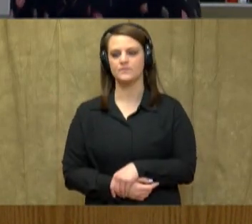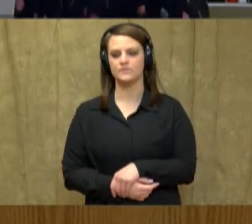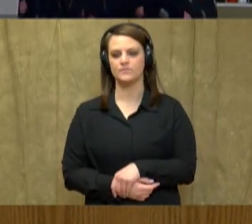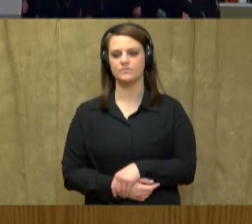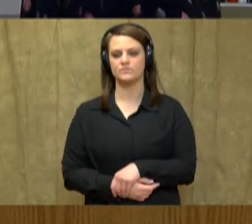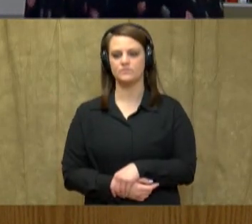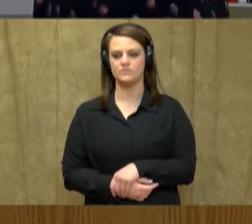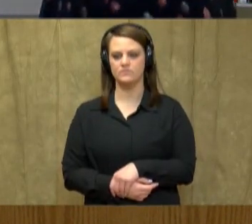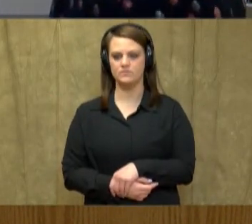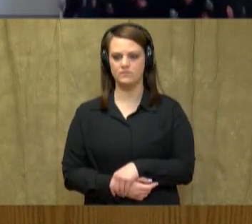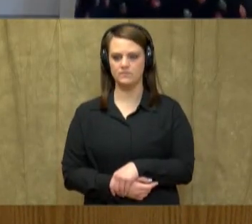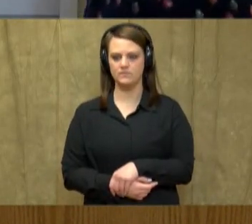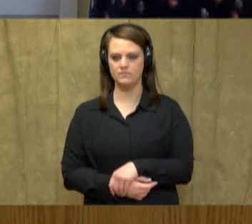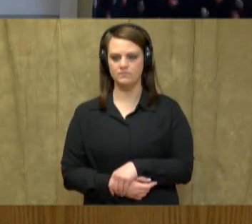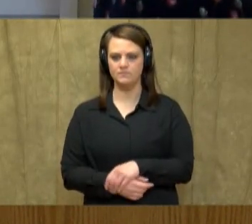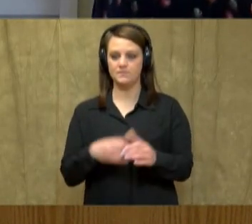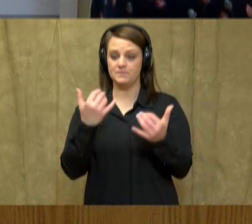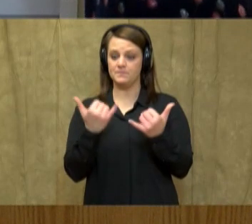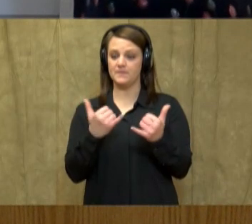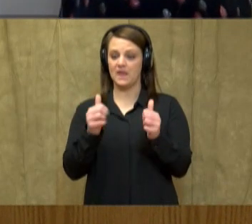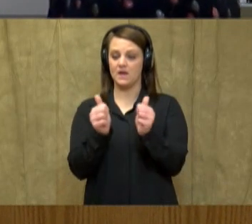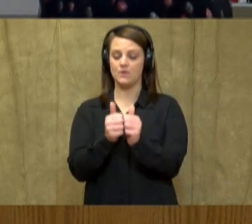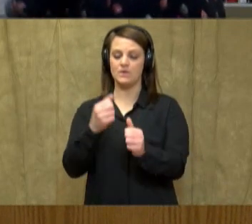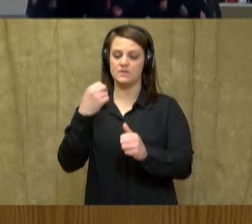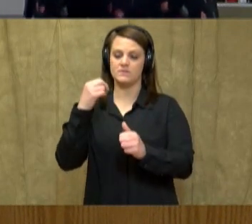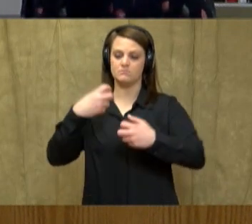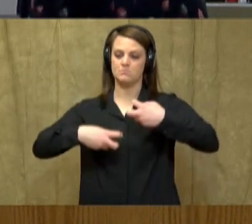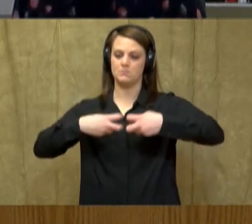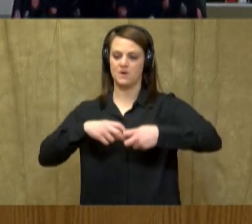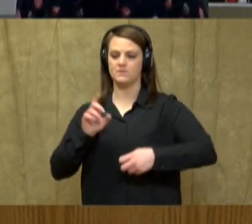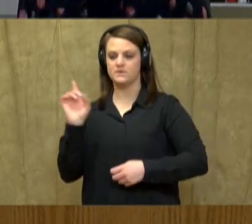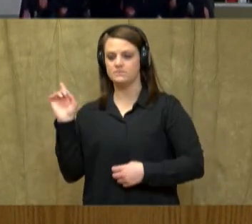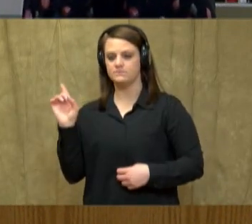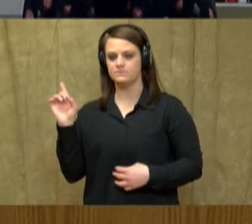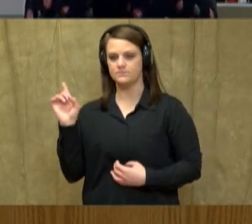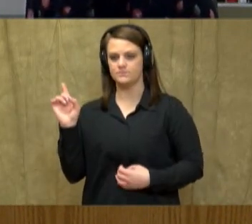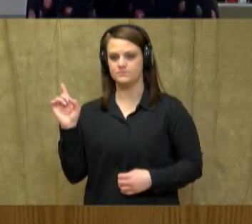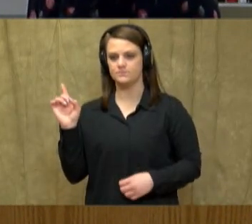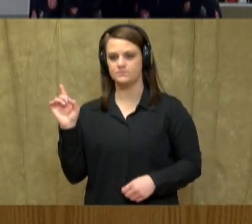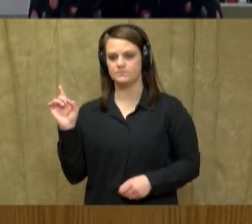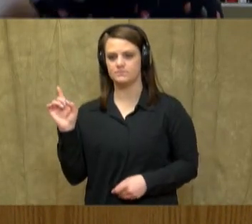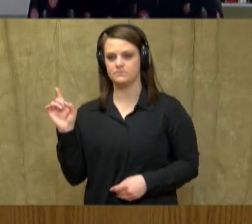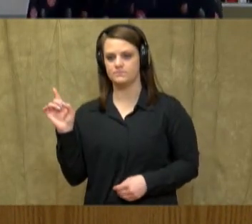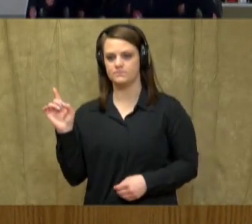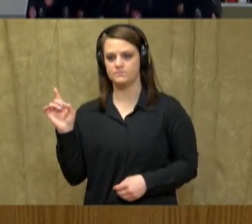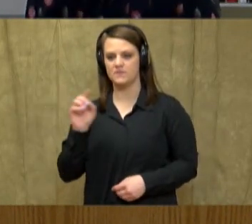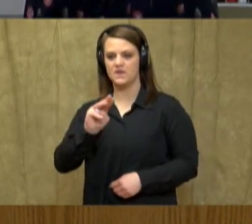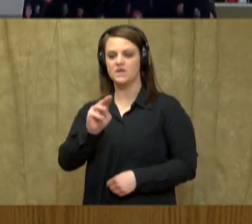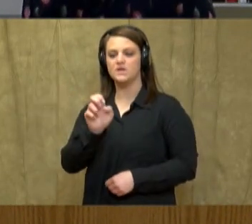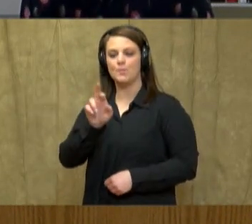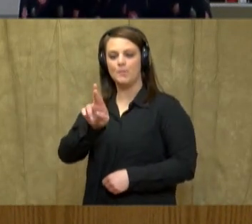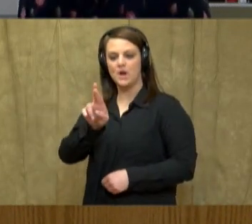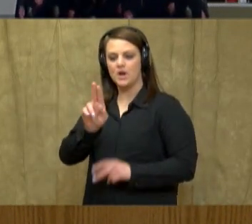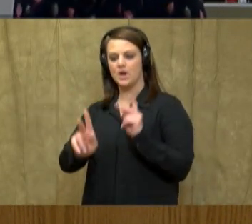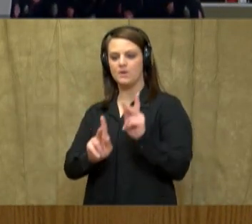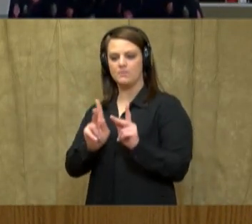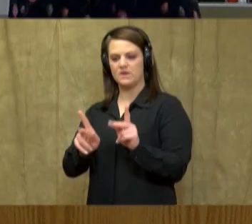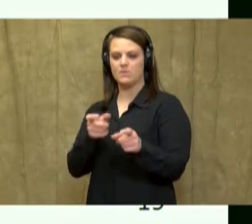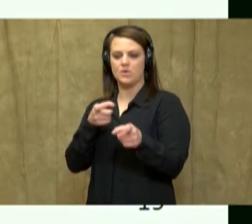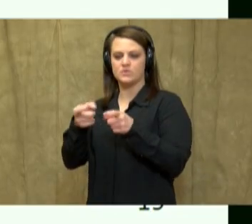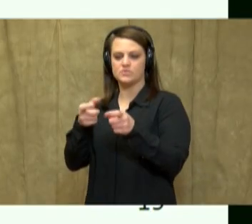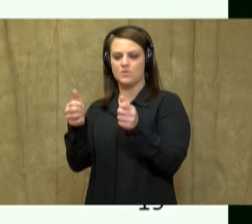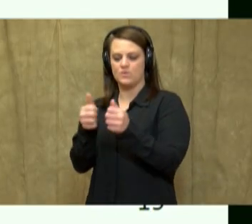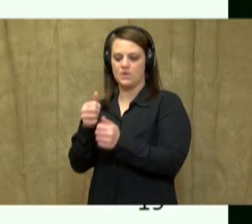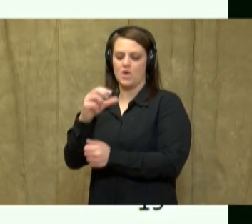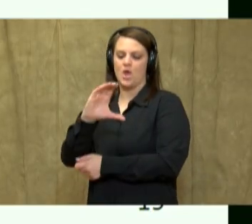if we were going to do this in a problem, we have the mer people's tail, again, is controlled by